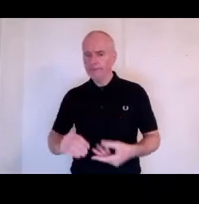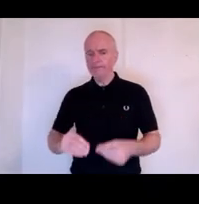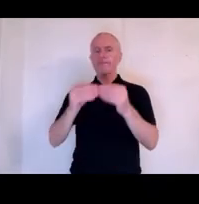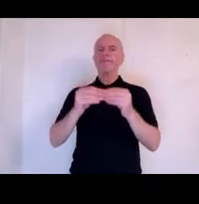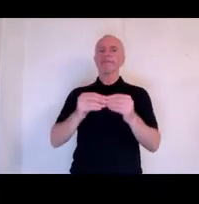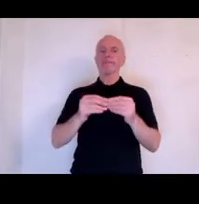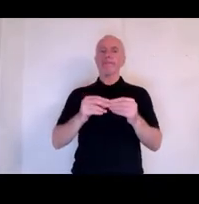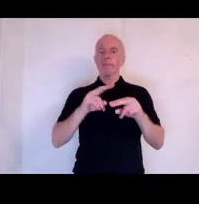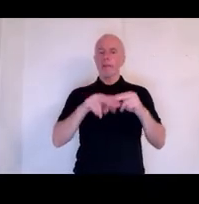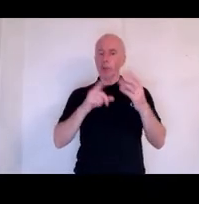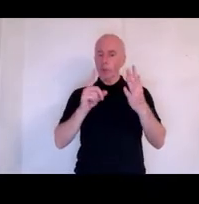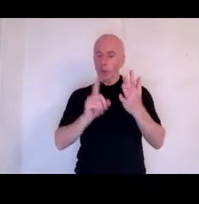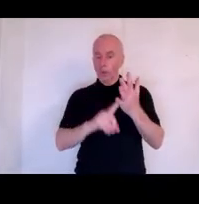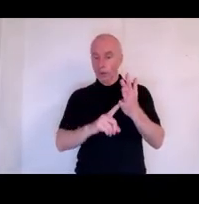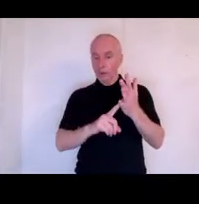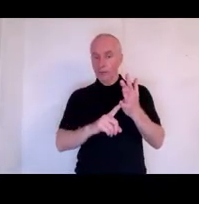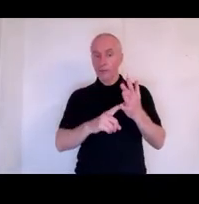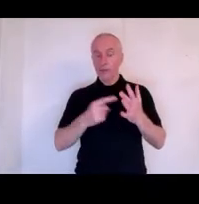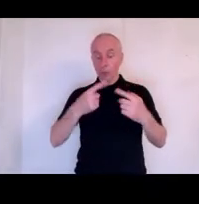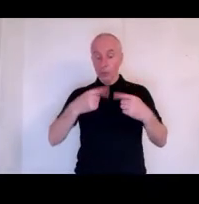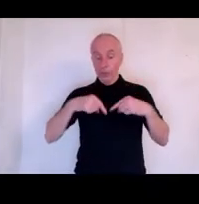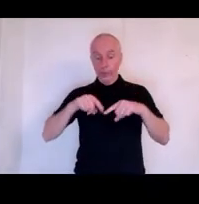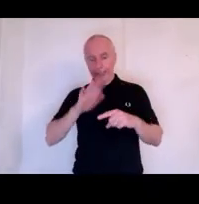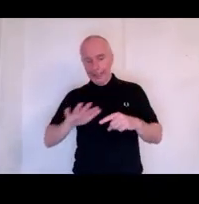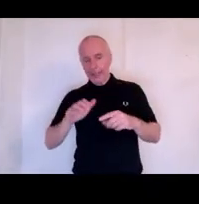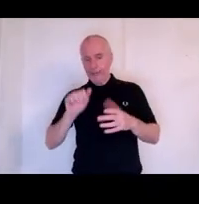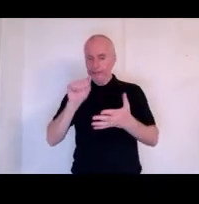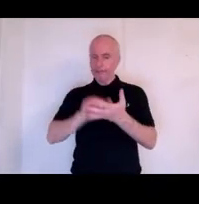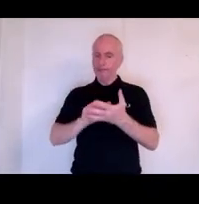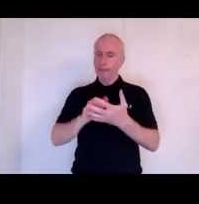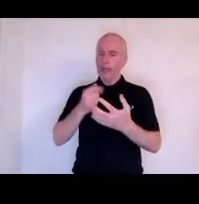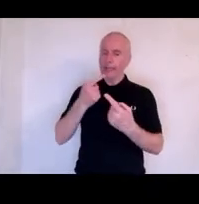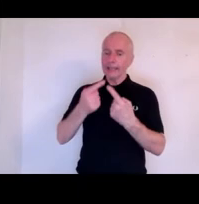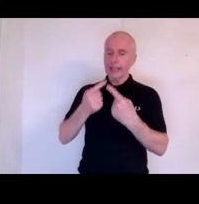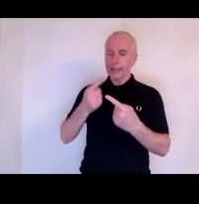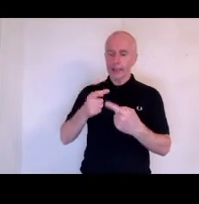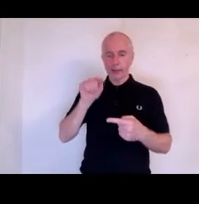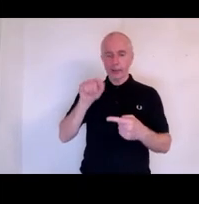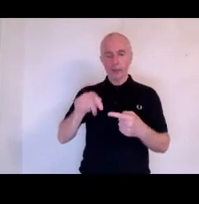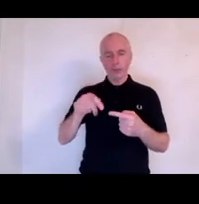We're aiming to make sure we've got the data that allows us to understand how those will perform.